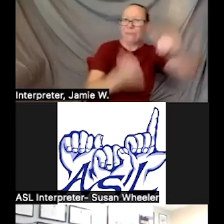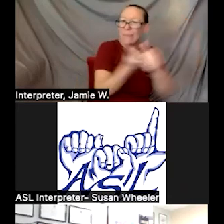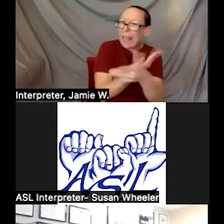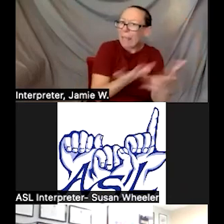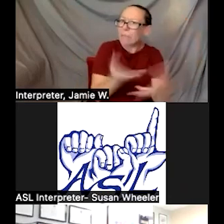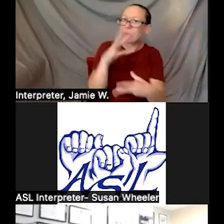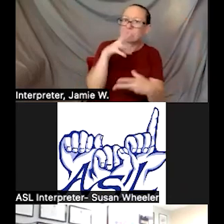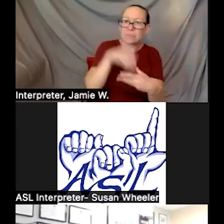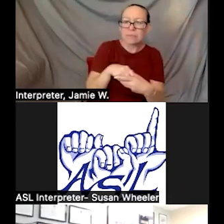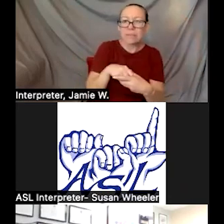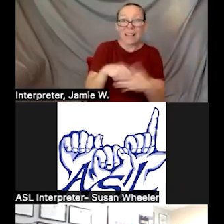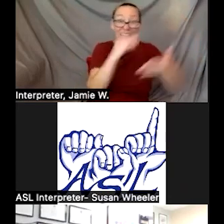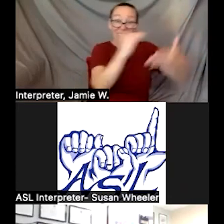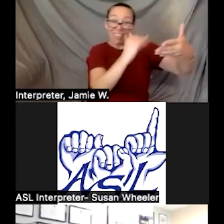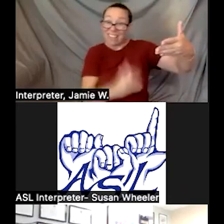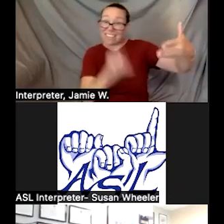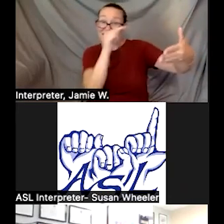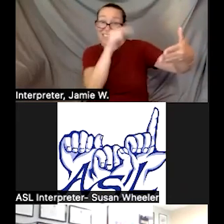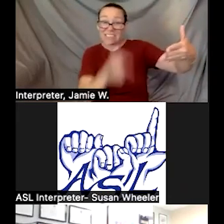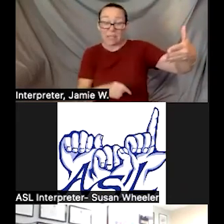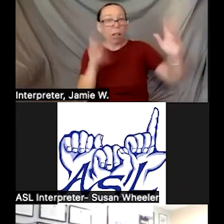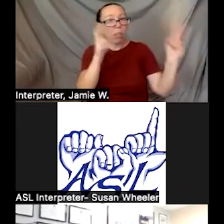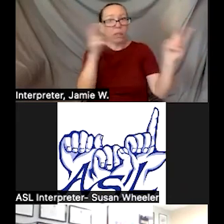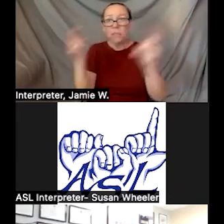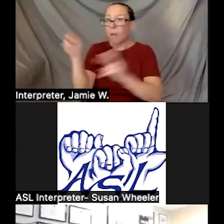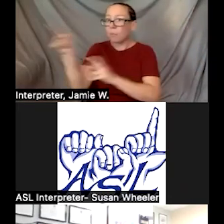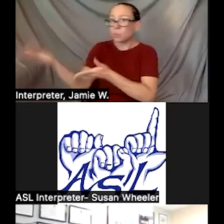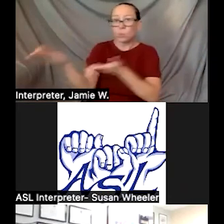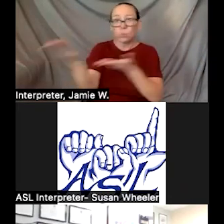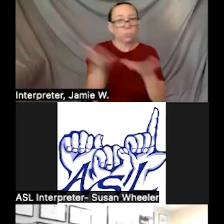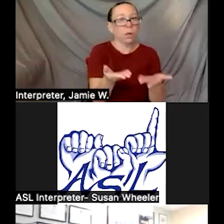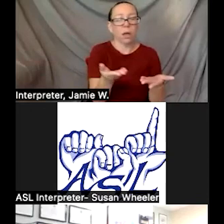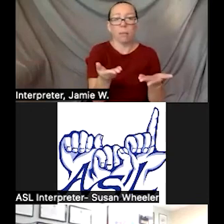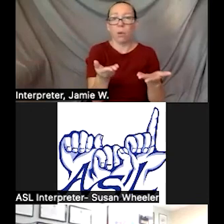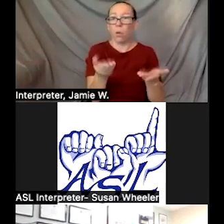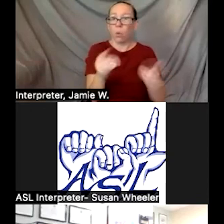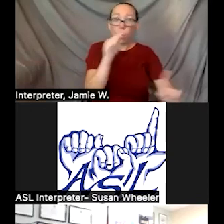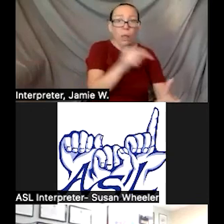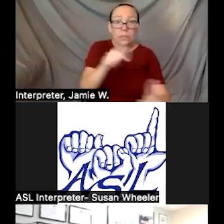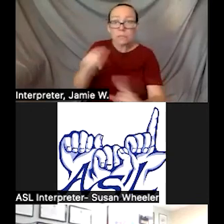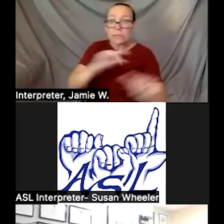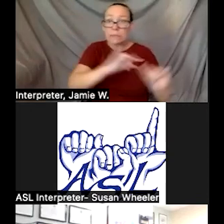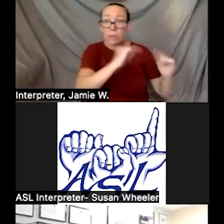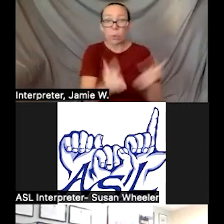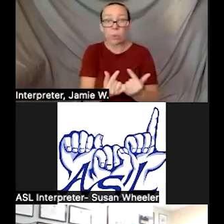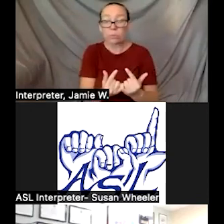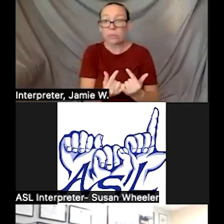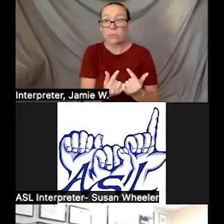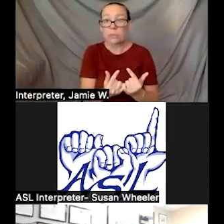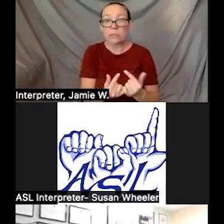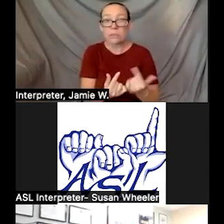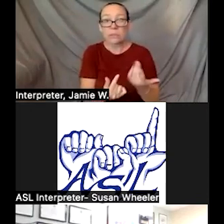in healthcare, oftentimes the topics you bring up or the particular groups that you're telling us, now remember this